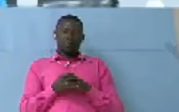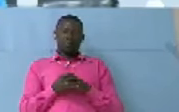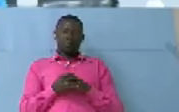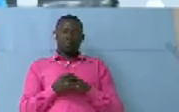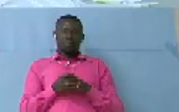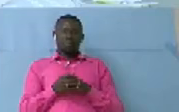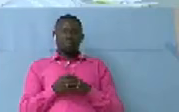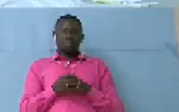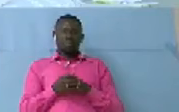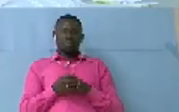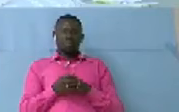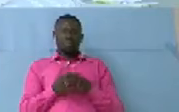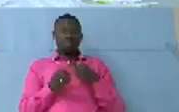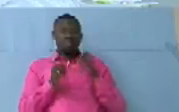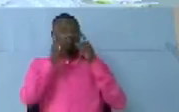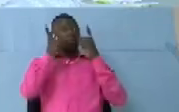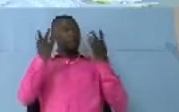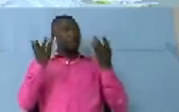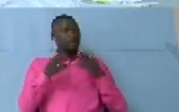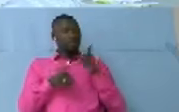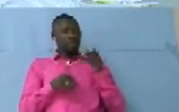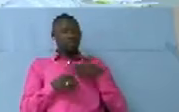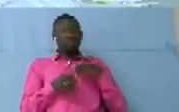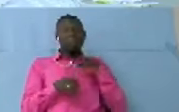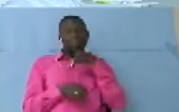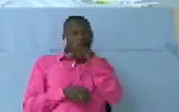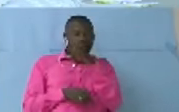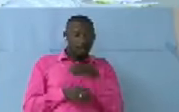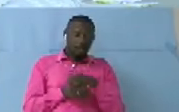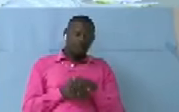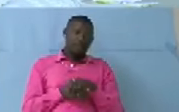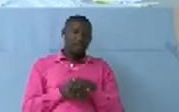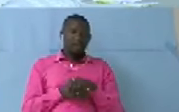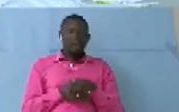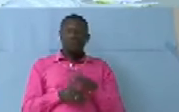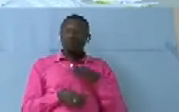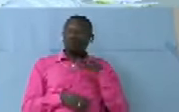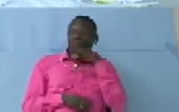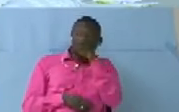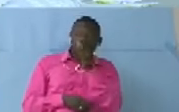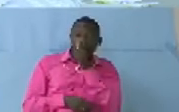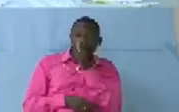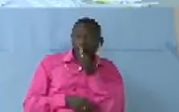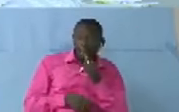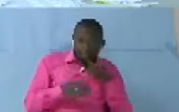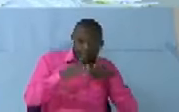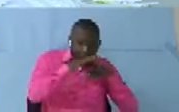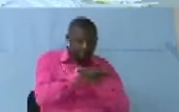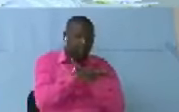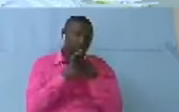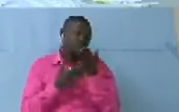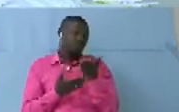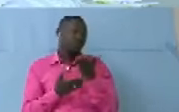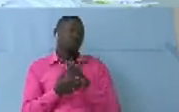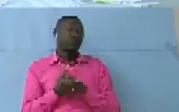He was a mole. Ha, Aketa Wala Nyama, he infiltrated you.